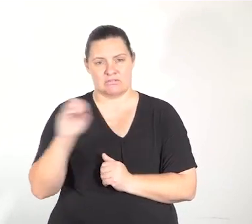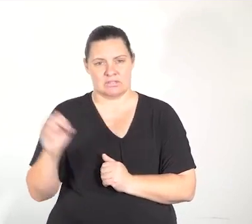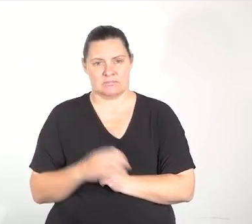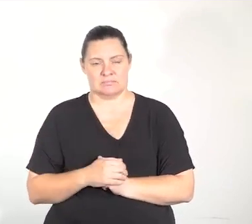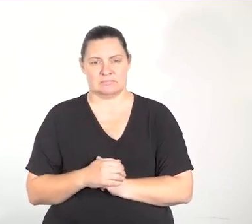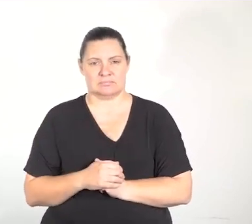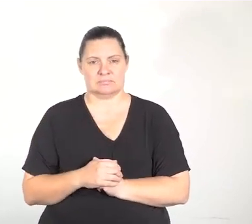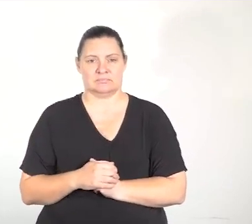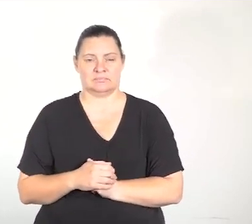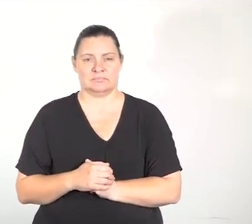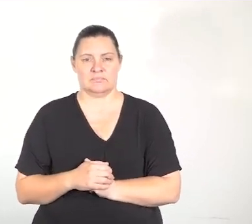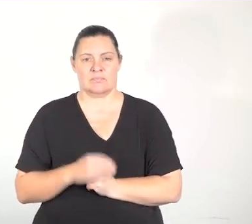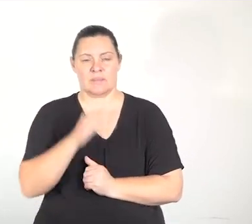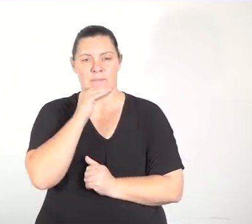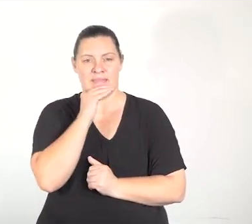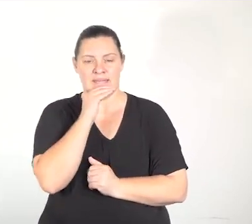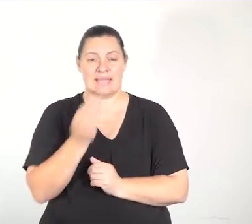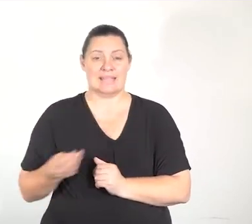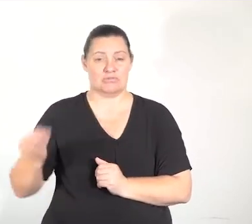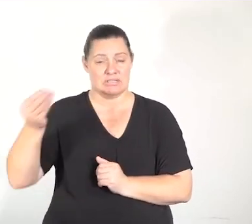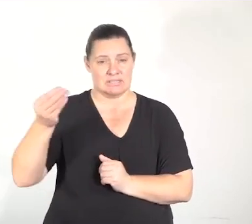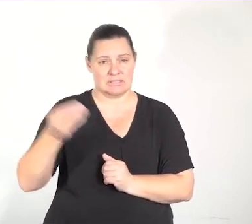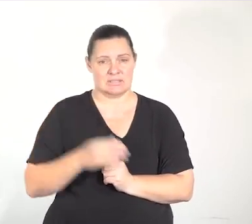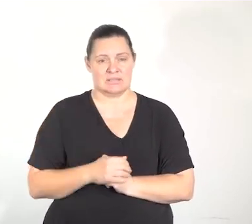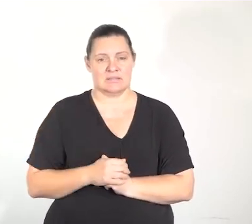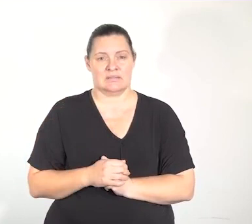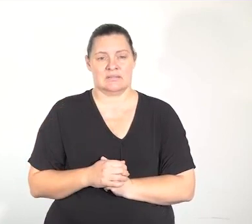12,500 rands. This means that the interest,